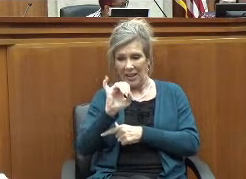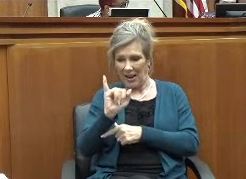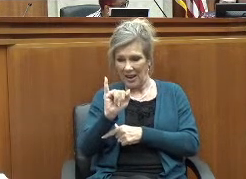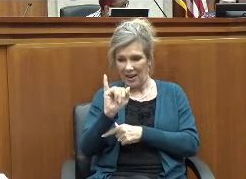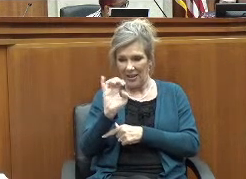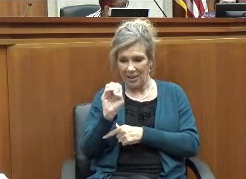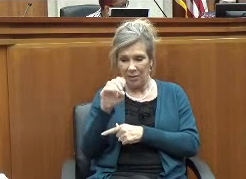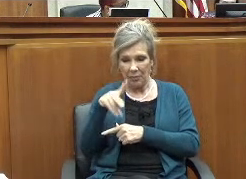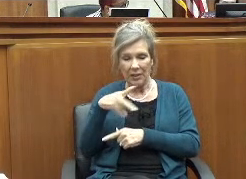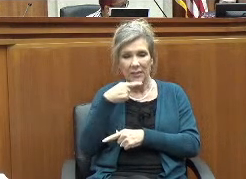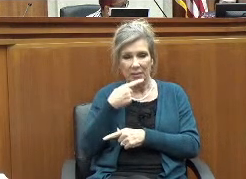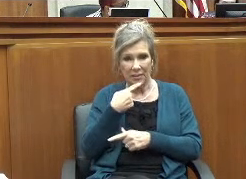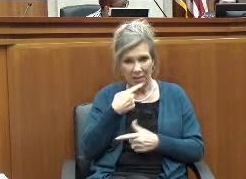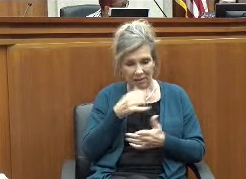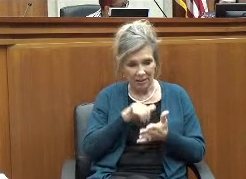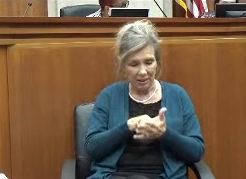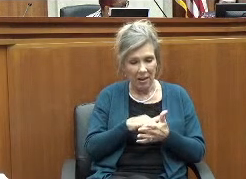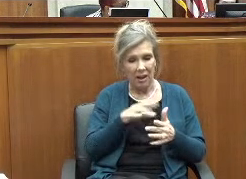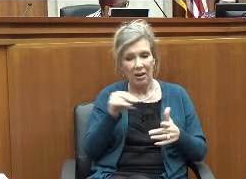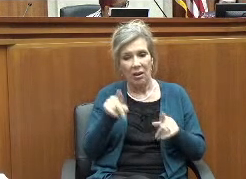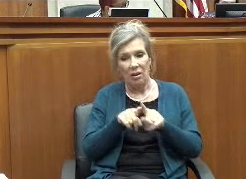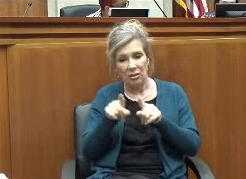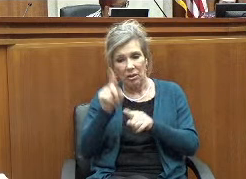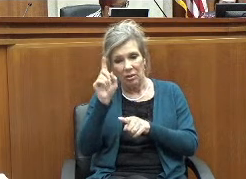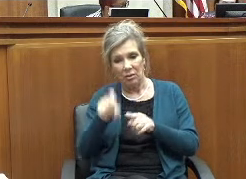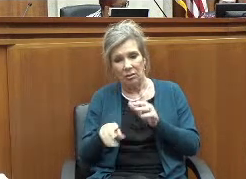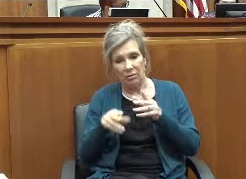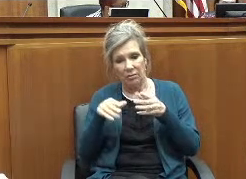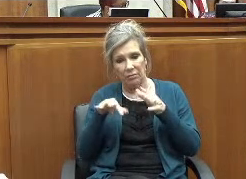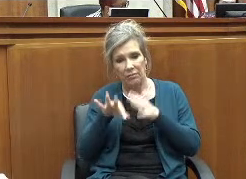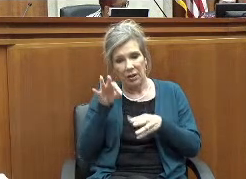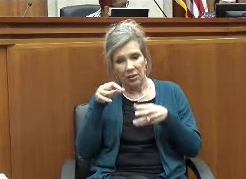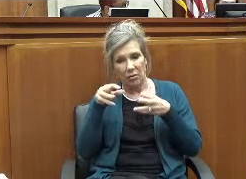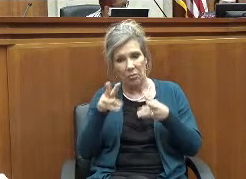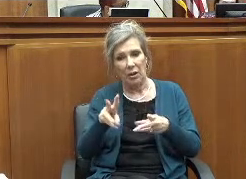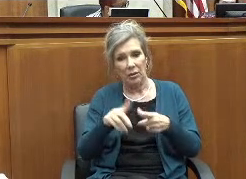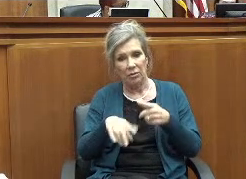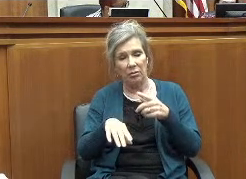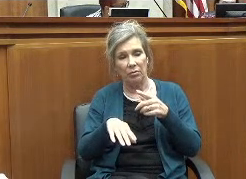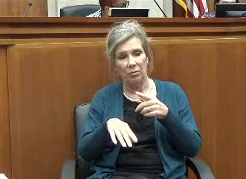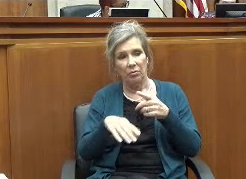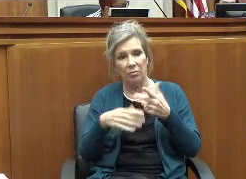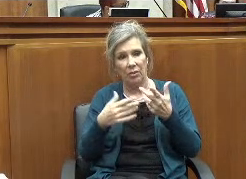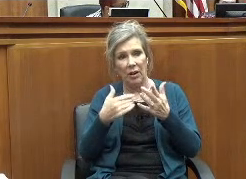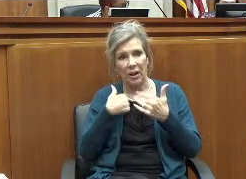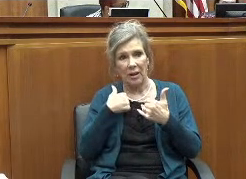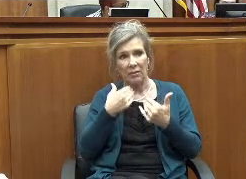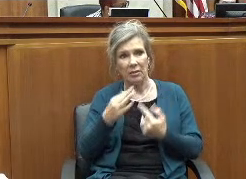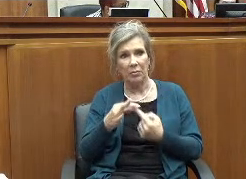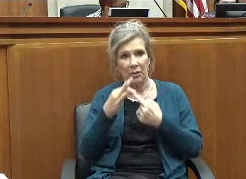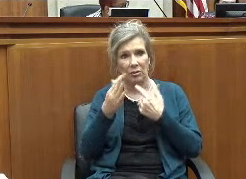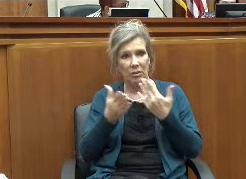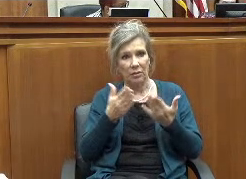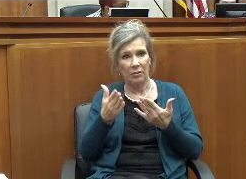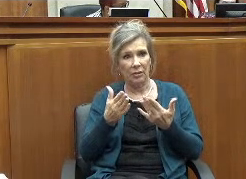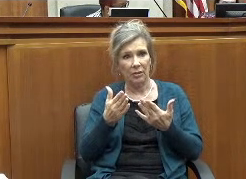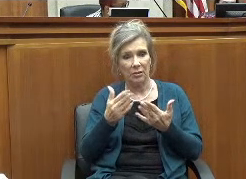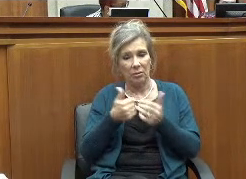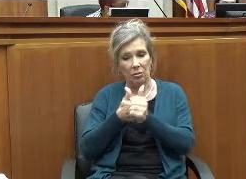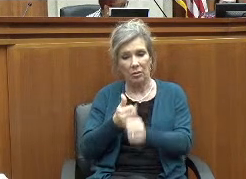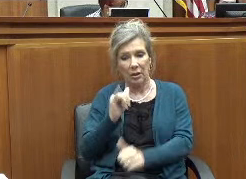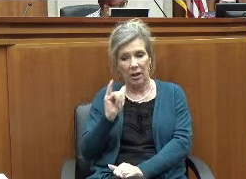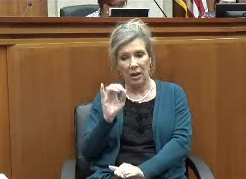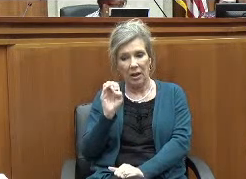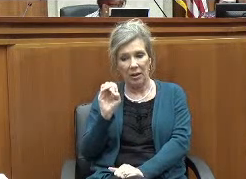a way to provide special education services according to the IEP. And I think our policy that this board